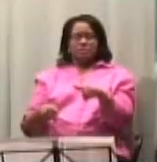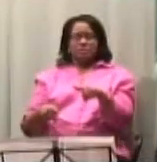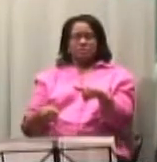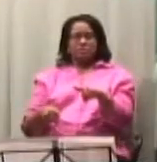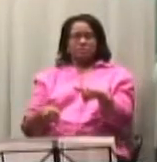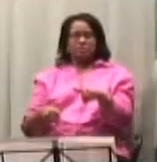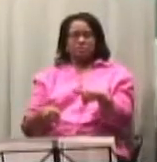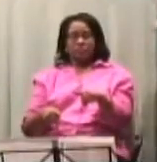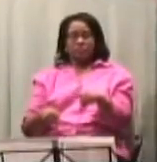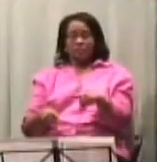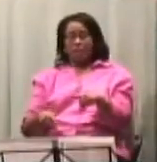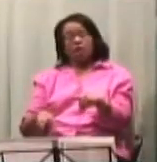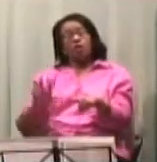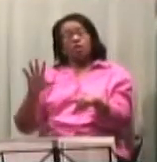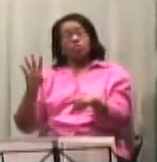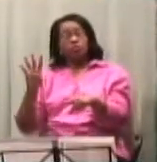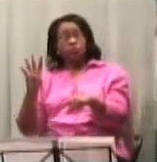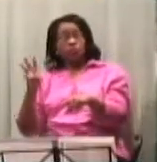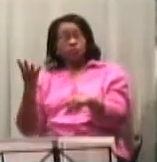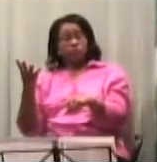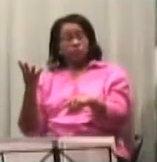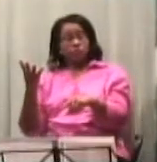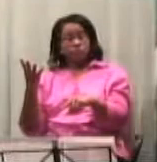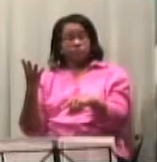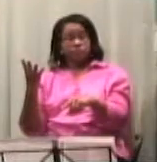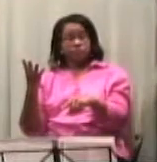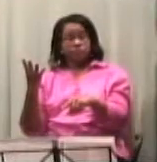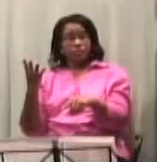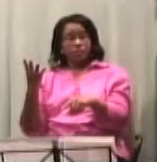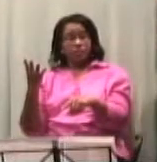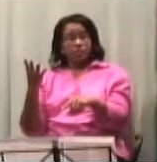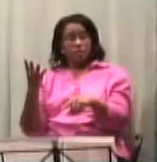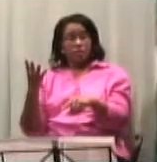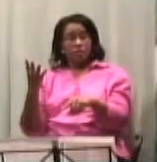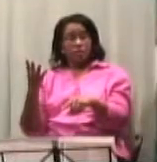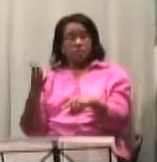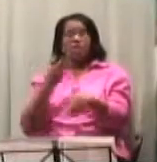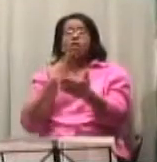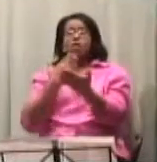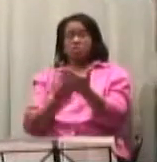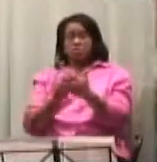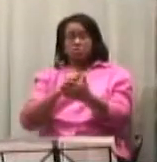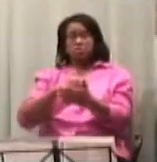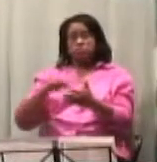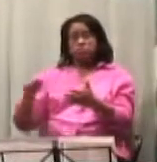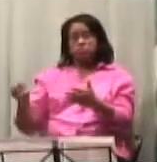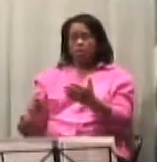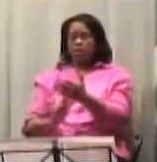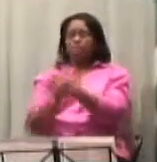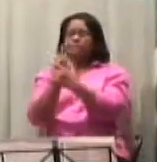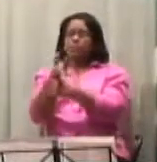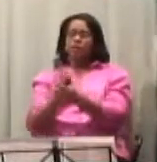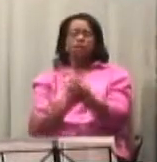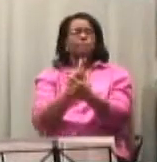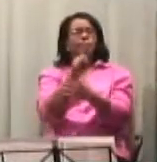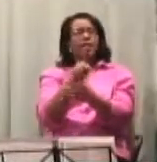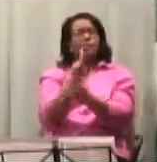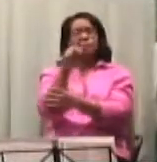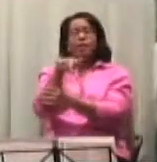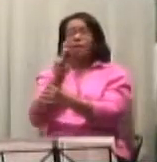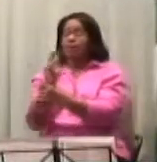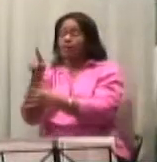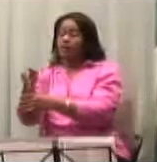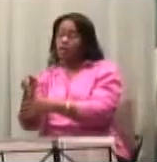crop, some a hundredfold, some 60, some 30.